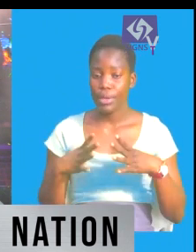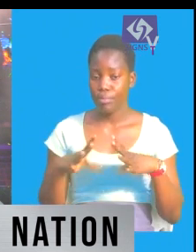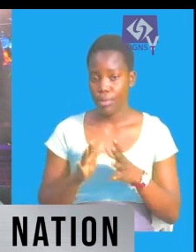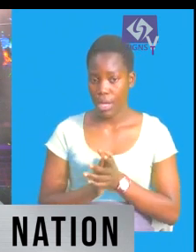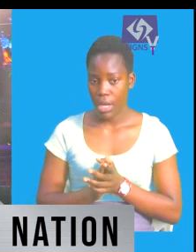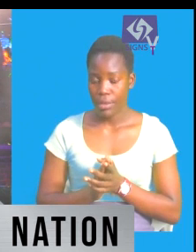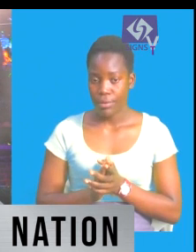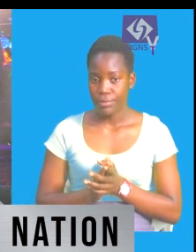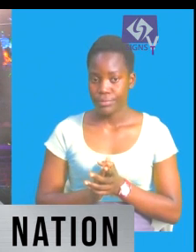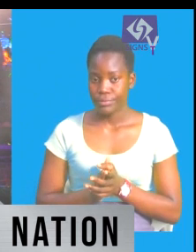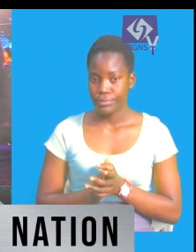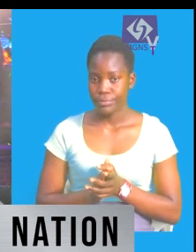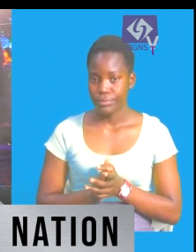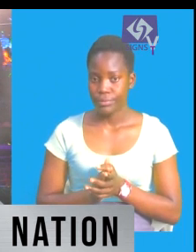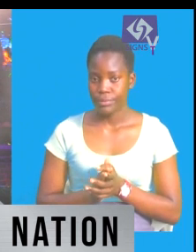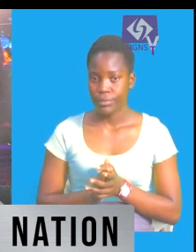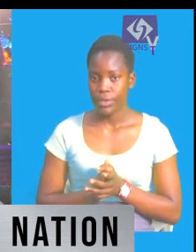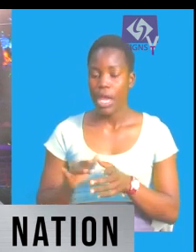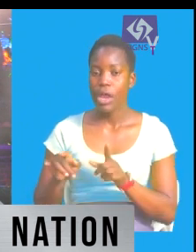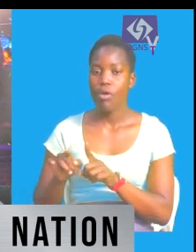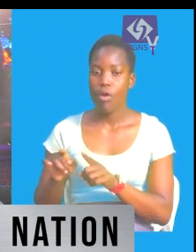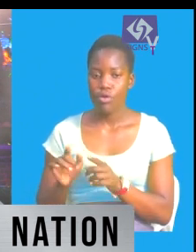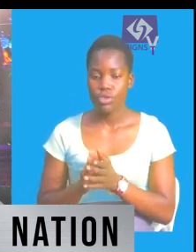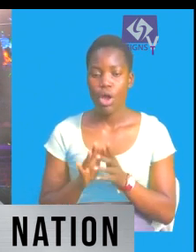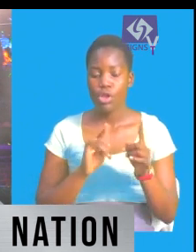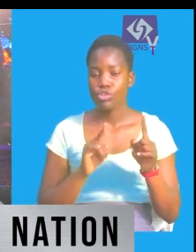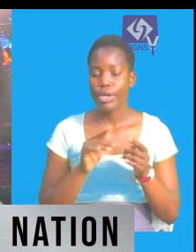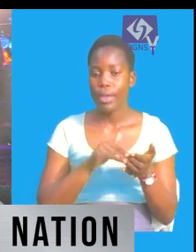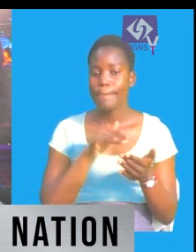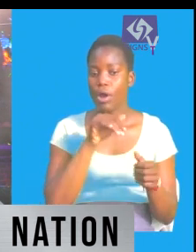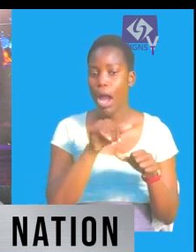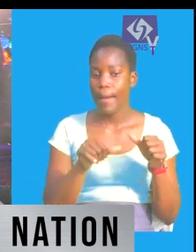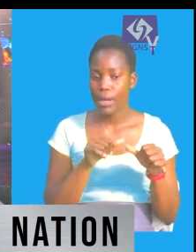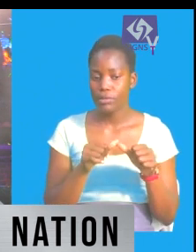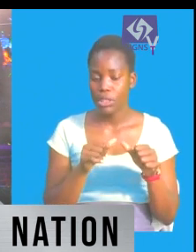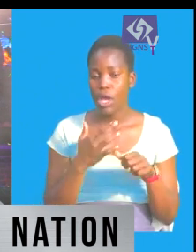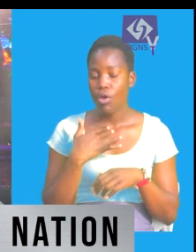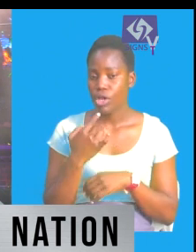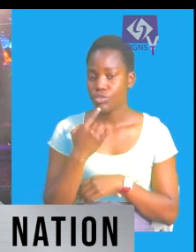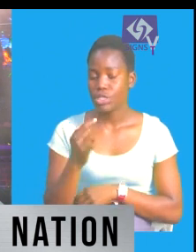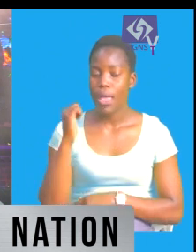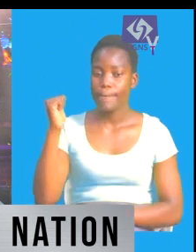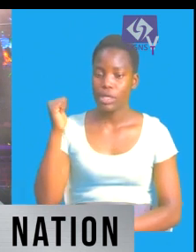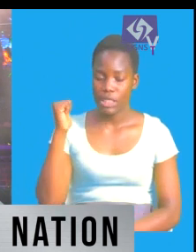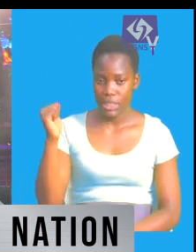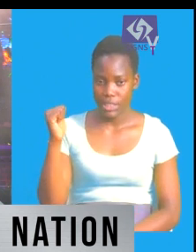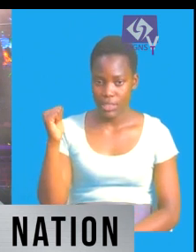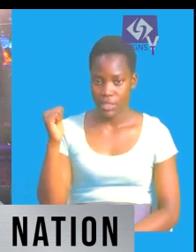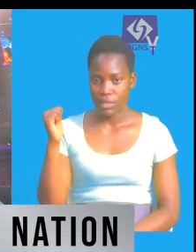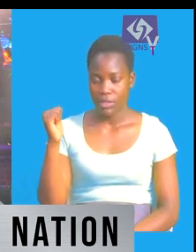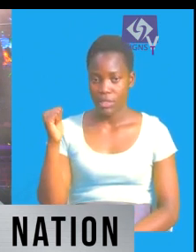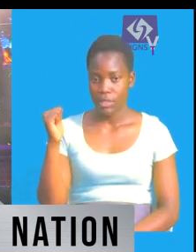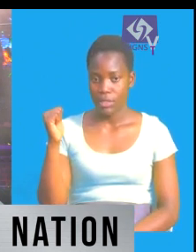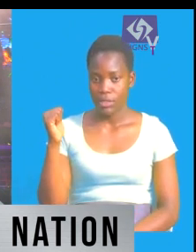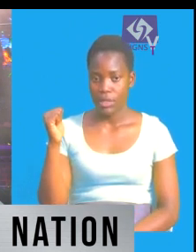as women and being outspoken about, or let's say, politics Yes. Sana sana